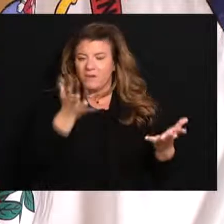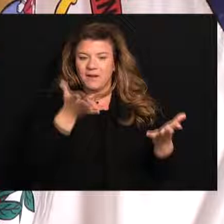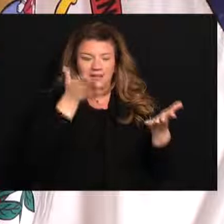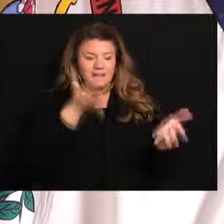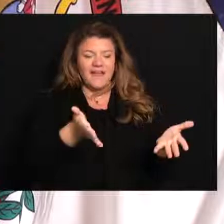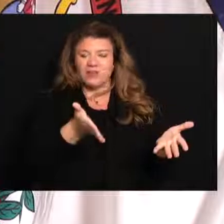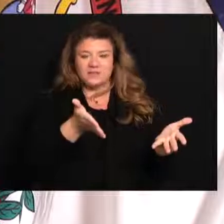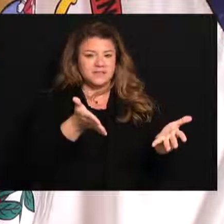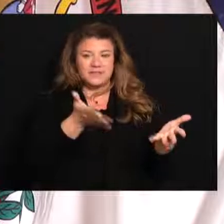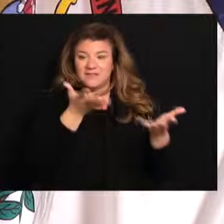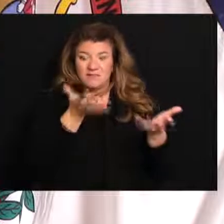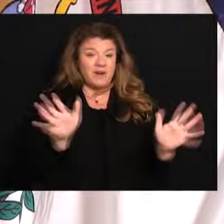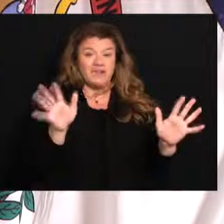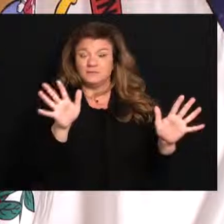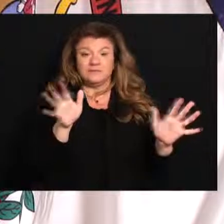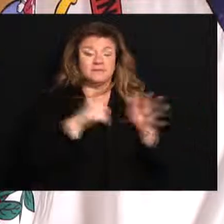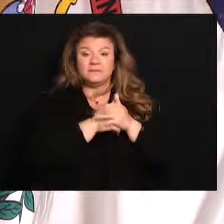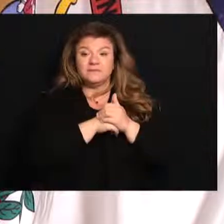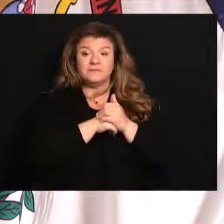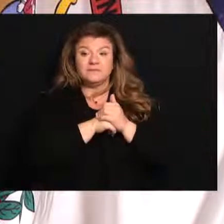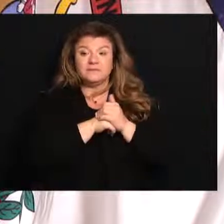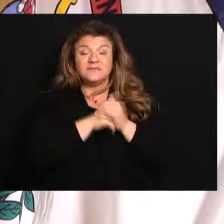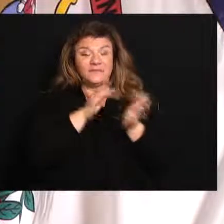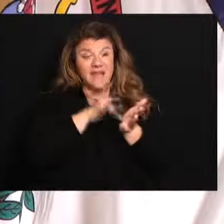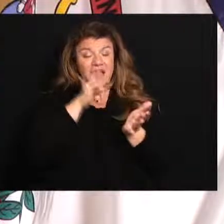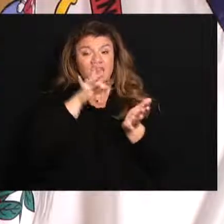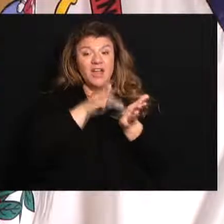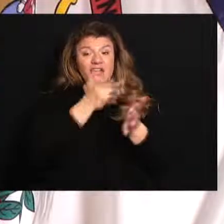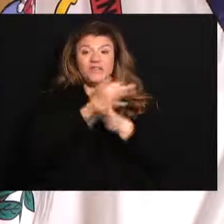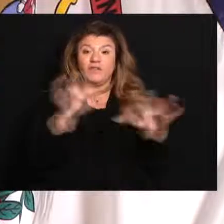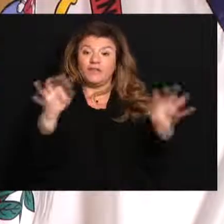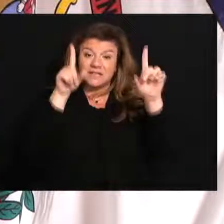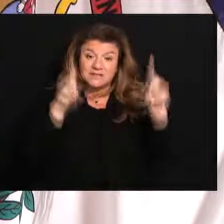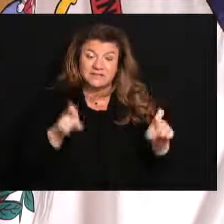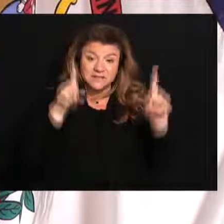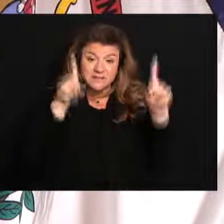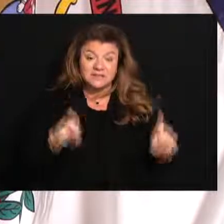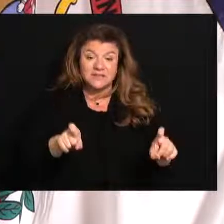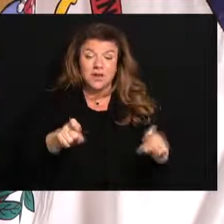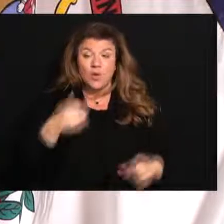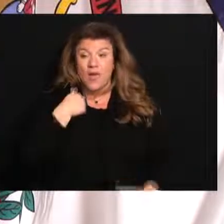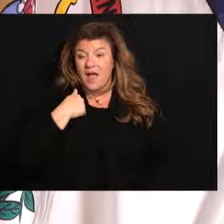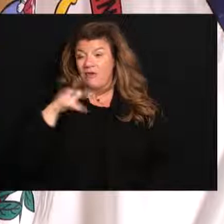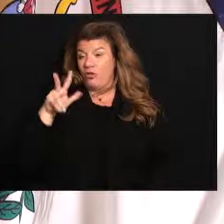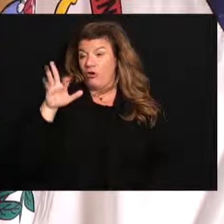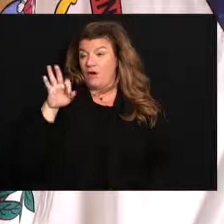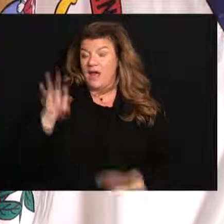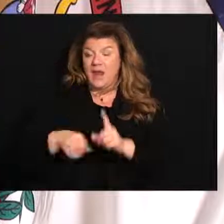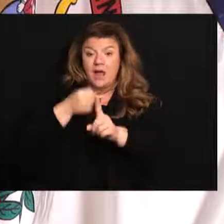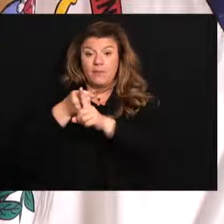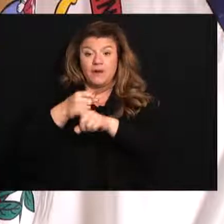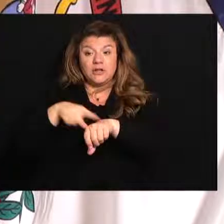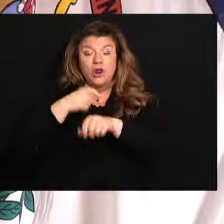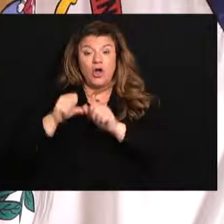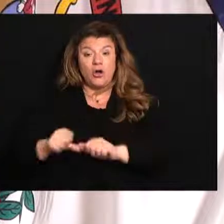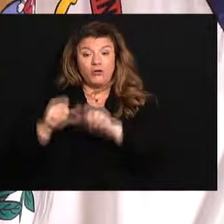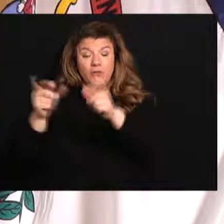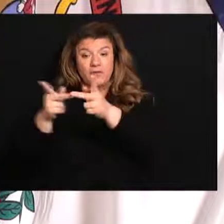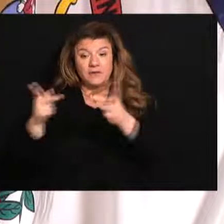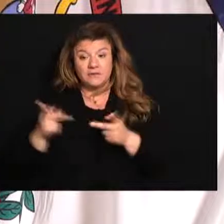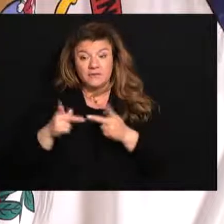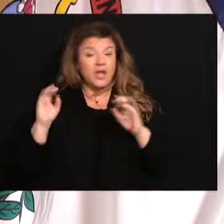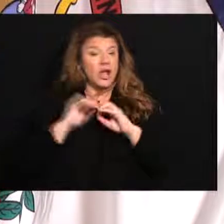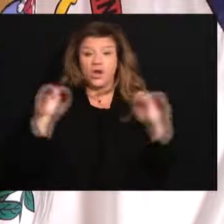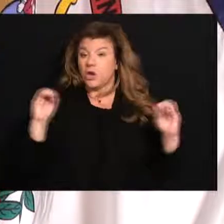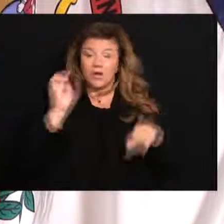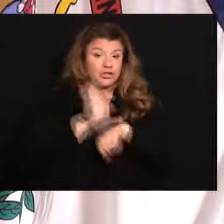info line is up. Take advantage of the free testing. We have 39 outbreaks in our long-term care facilities, none